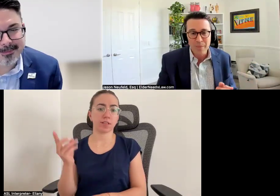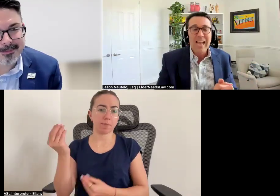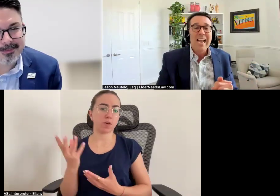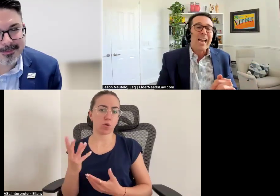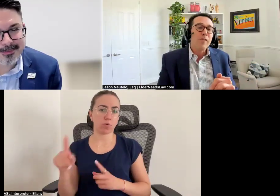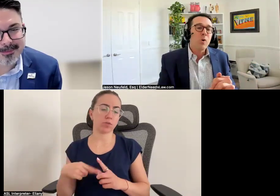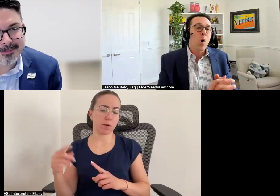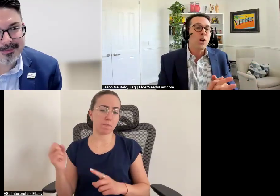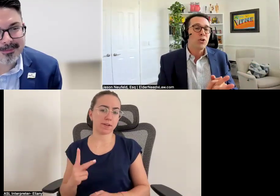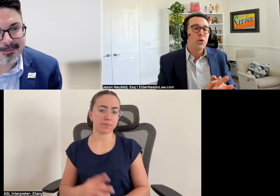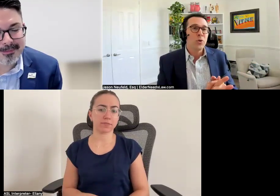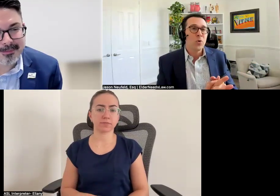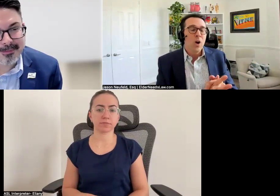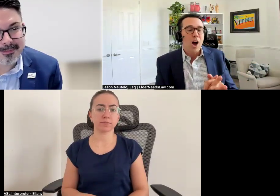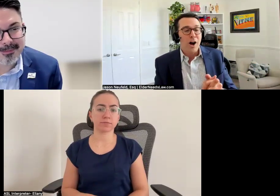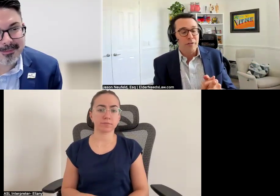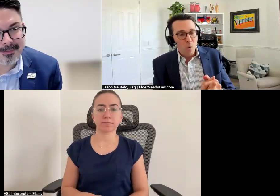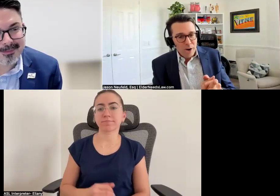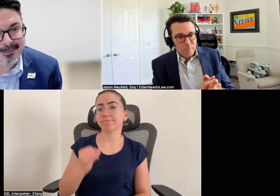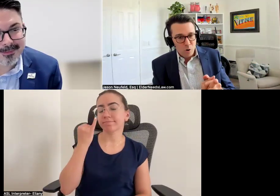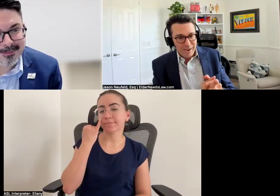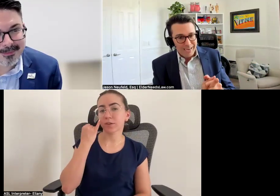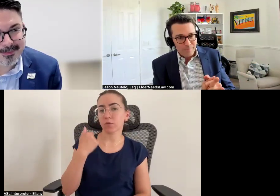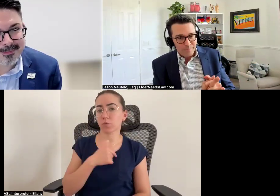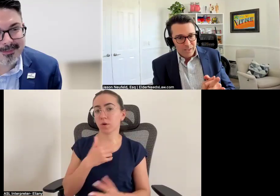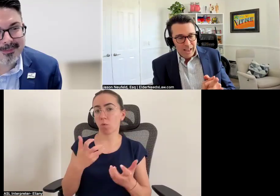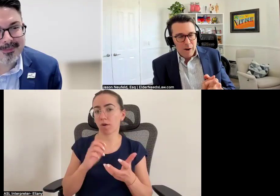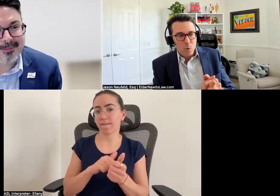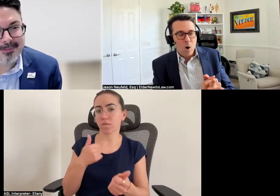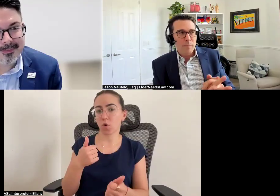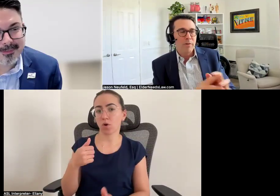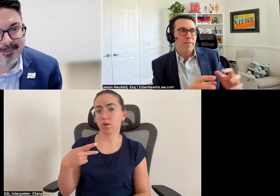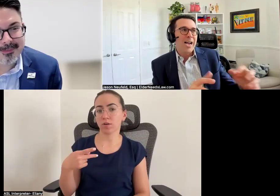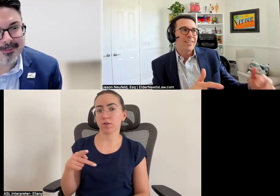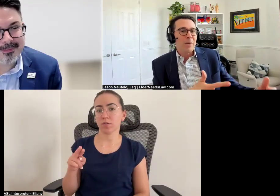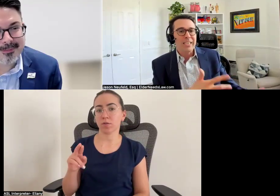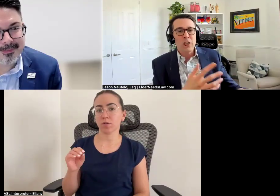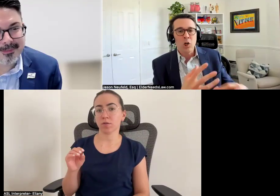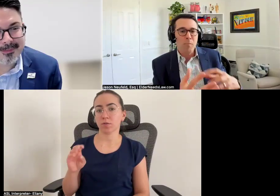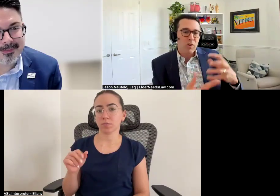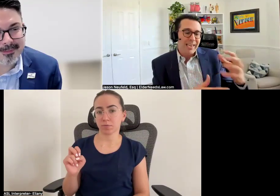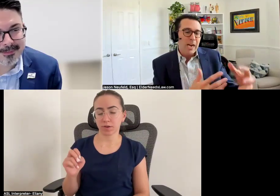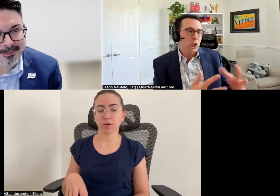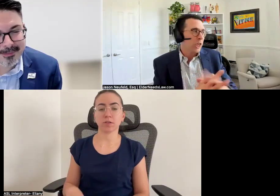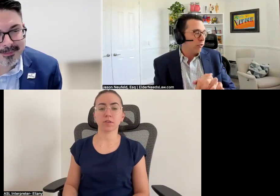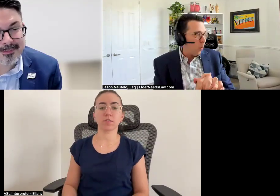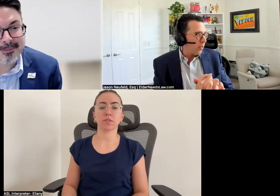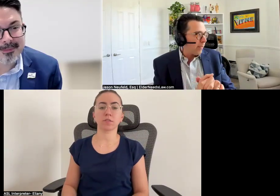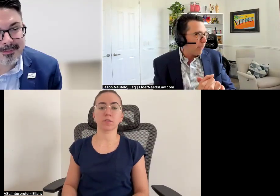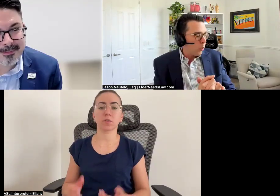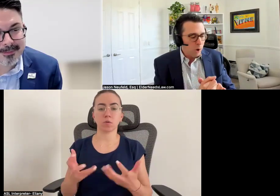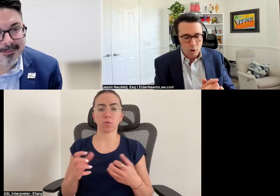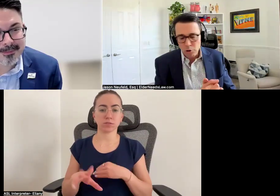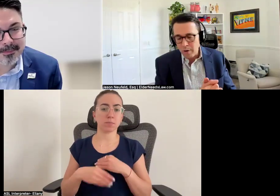All right. If we want to avoid probate and we want to provide some additional protections for